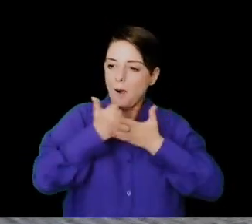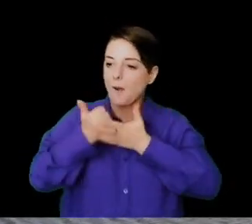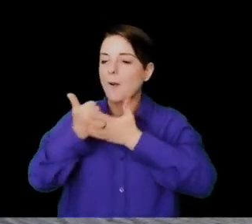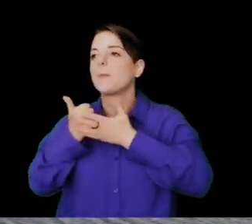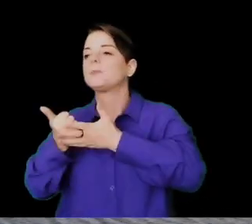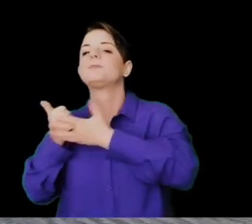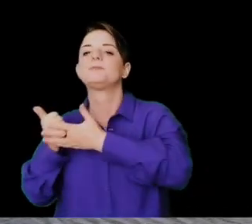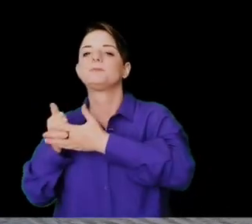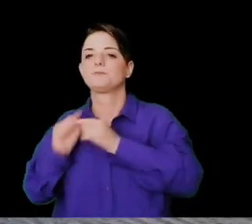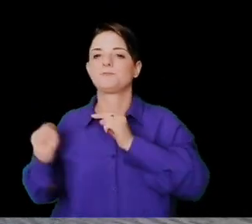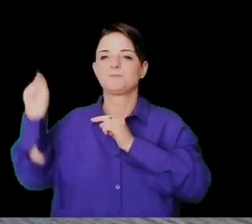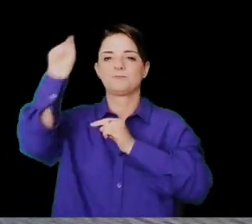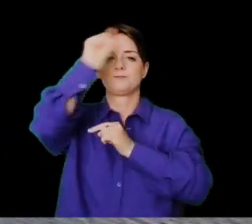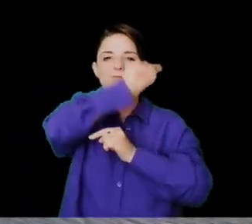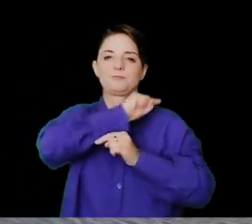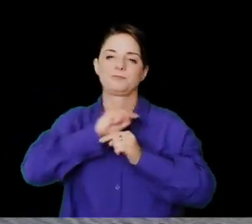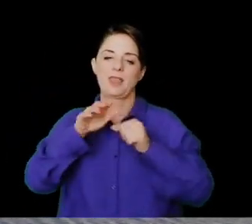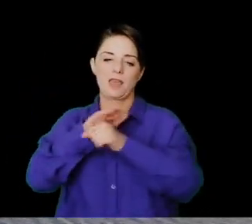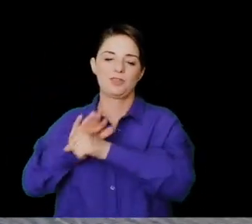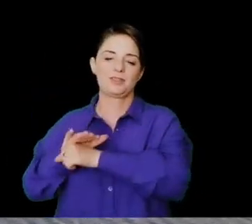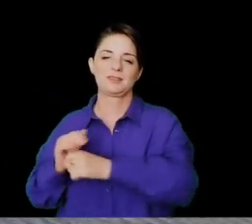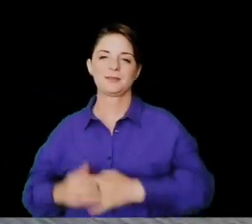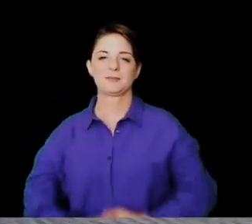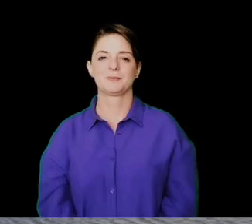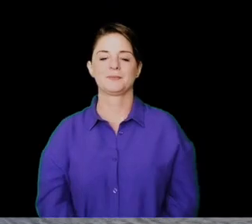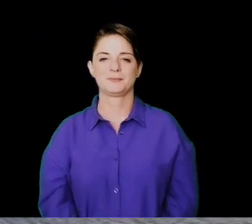help seed other areas with native oysters.